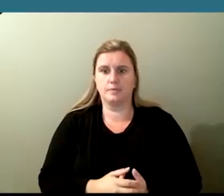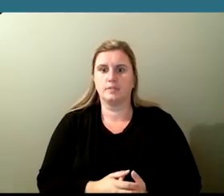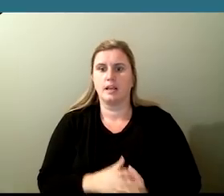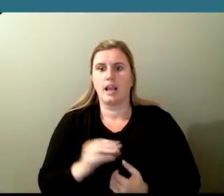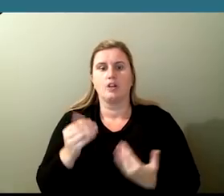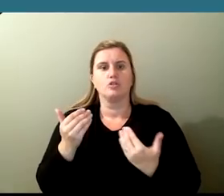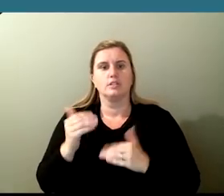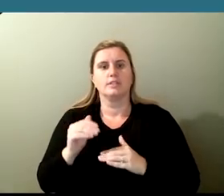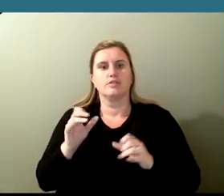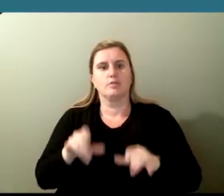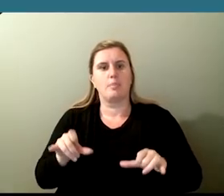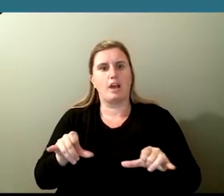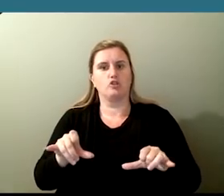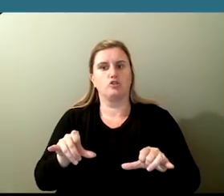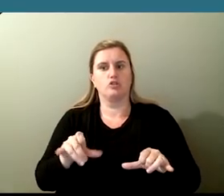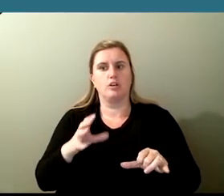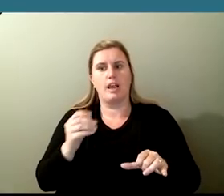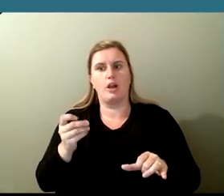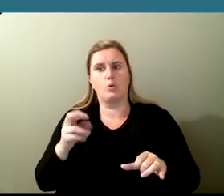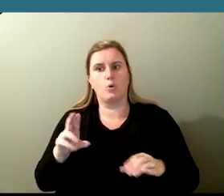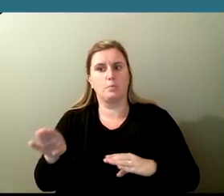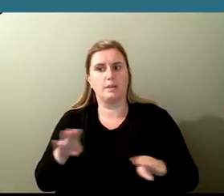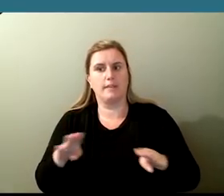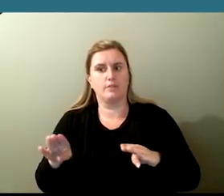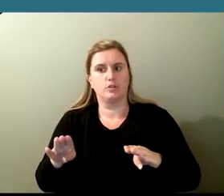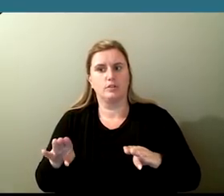and restrictive patterns and or behavioral